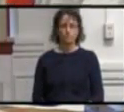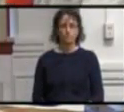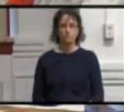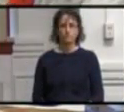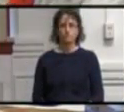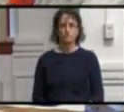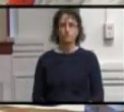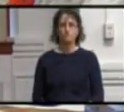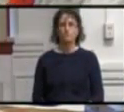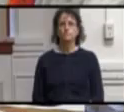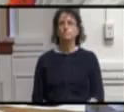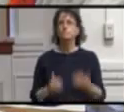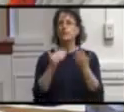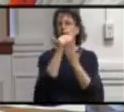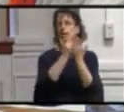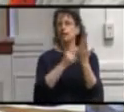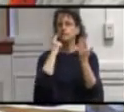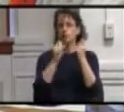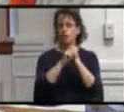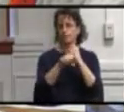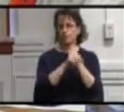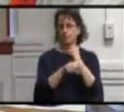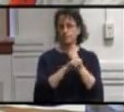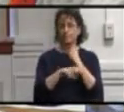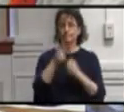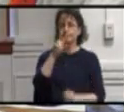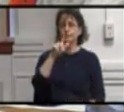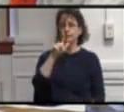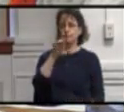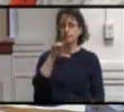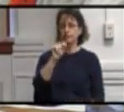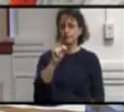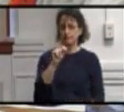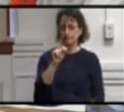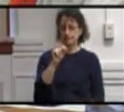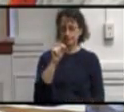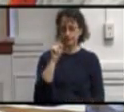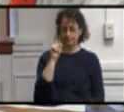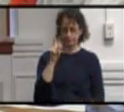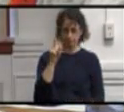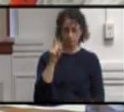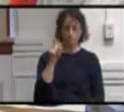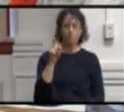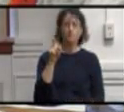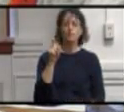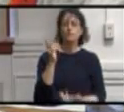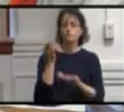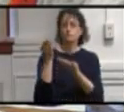of advertising. VLCT has recommended that we